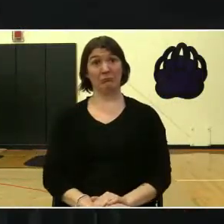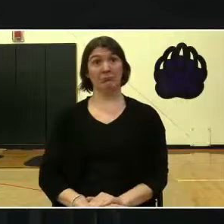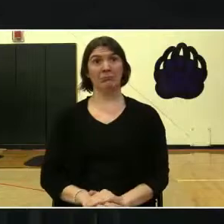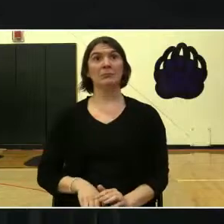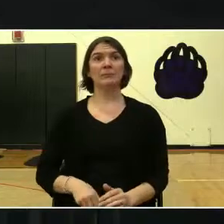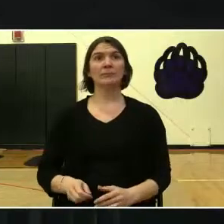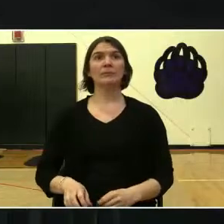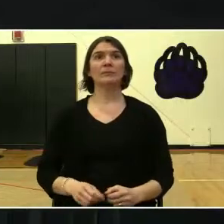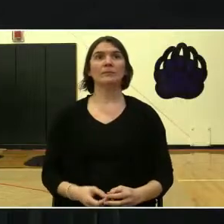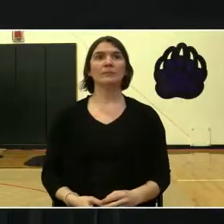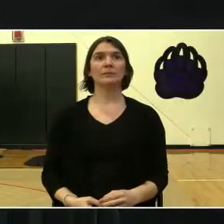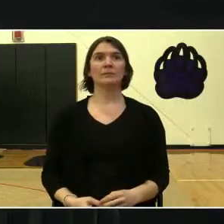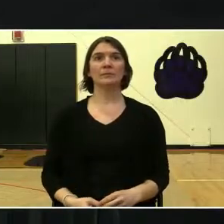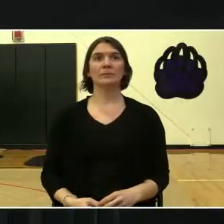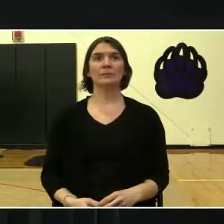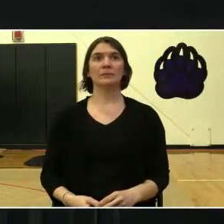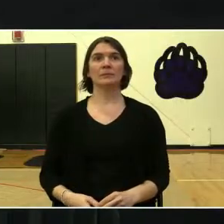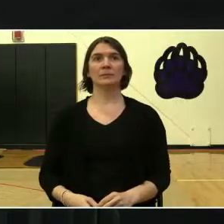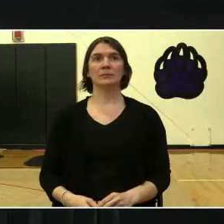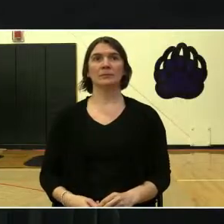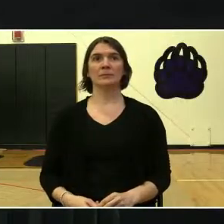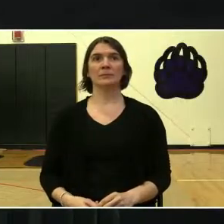spent Mr